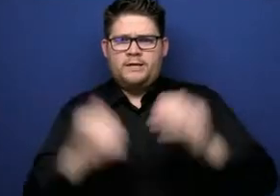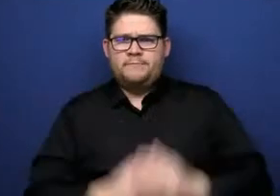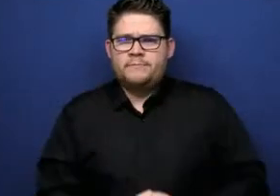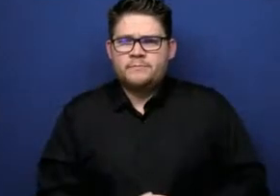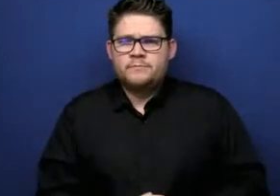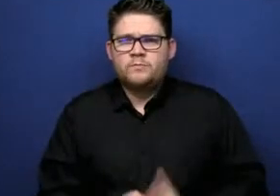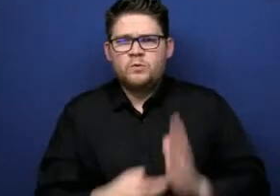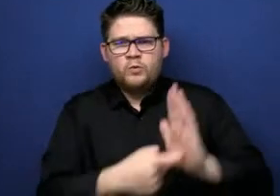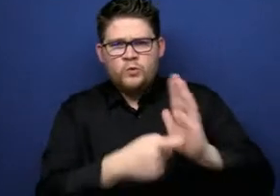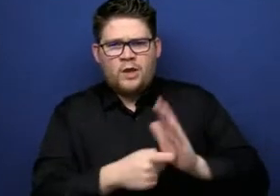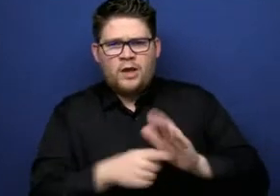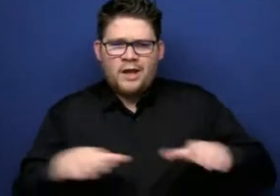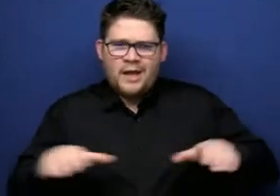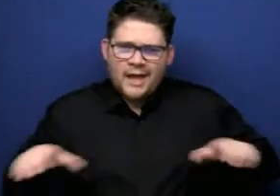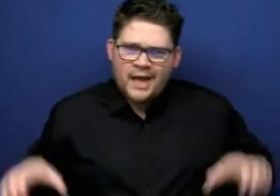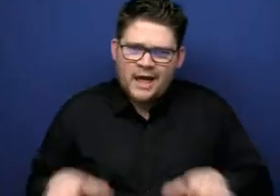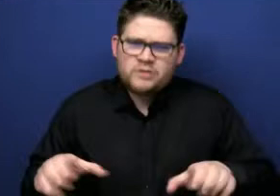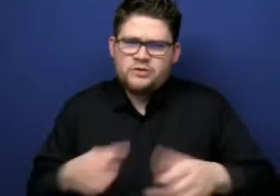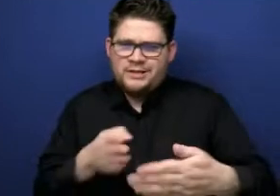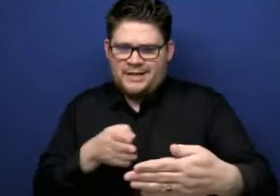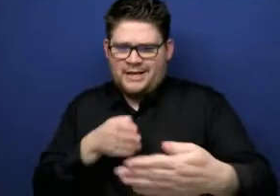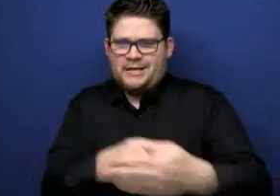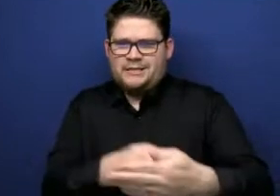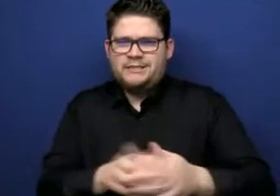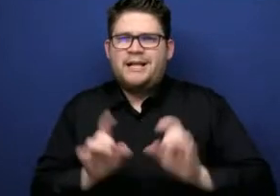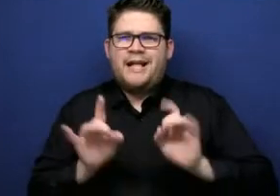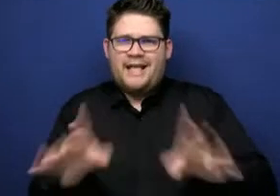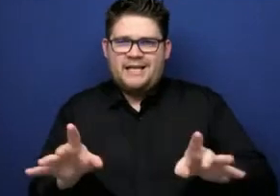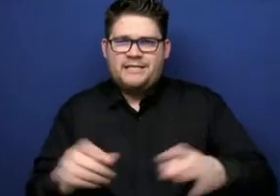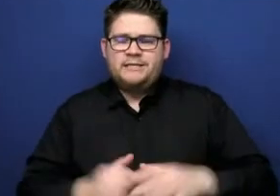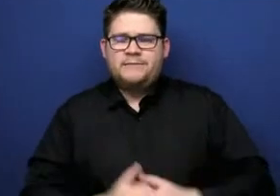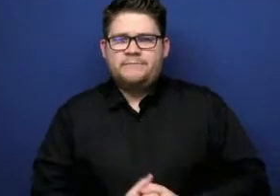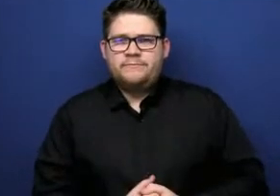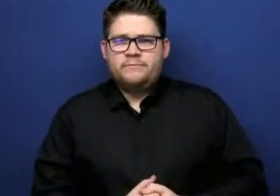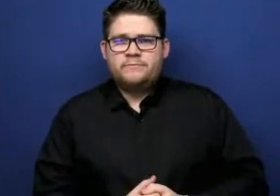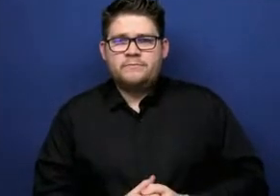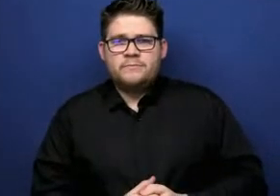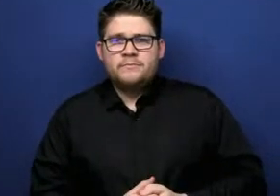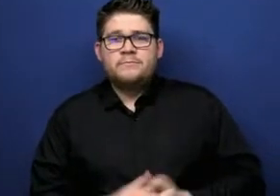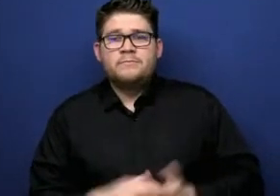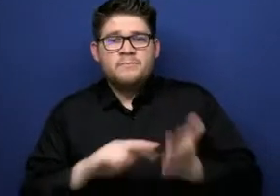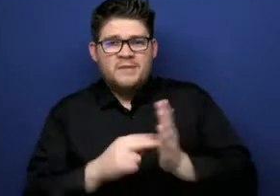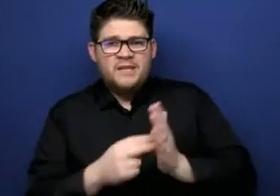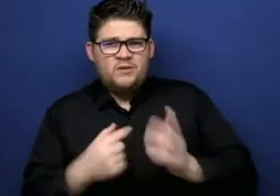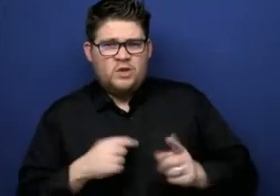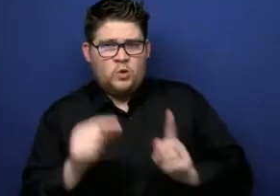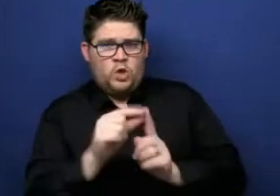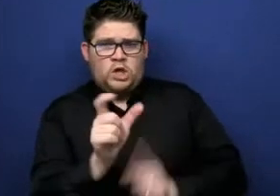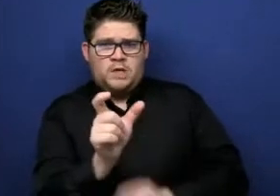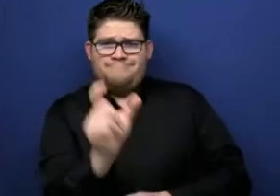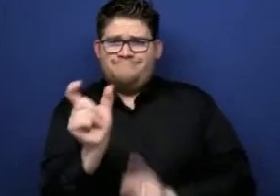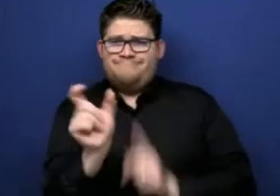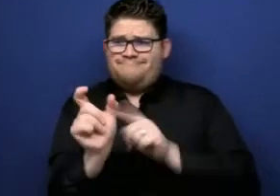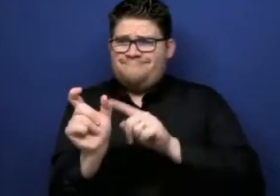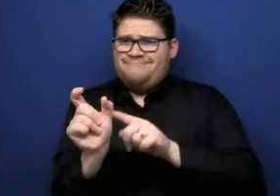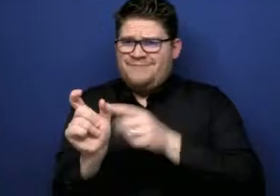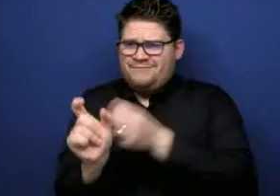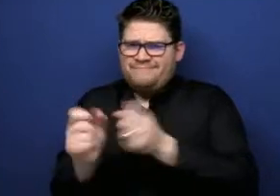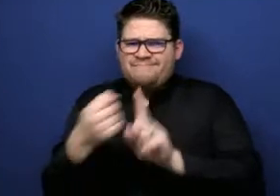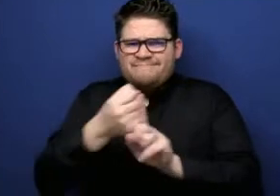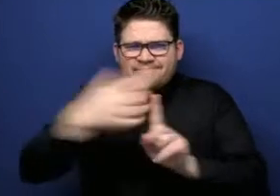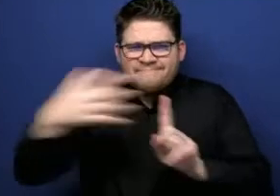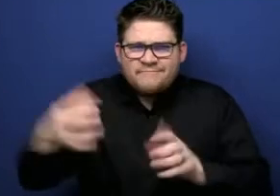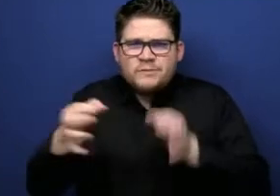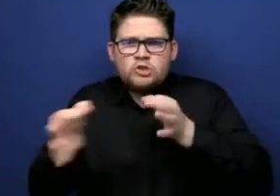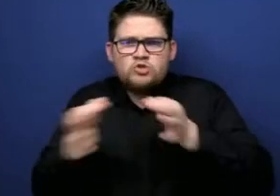take action, we need words and definitions to guide us. In that case, the International Holocaust Remembrance Alliance's